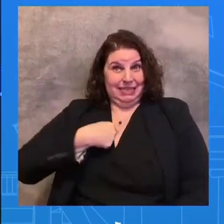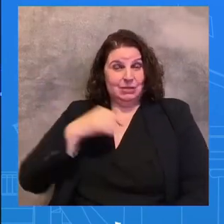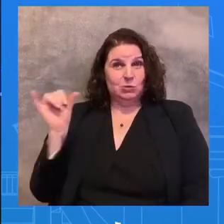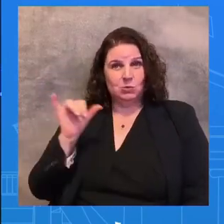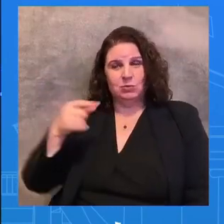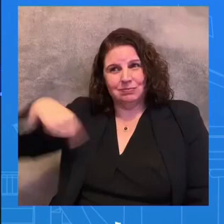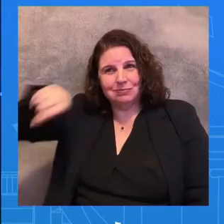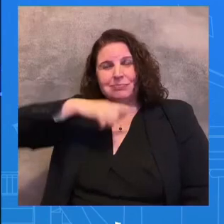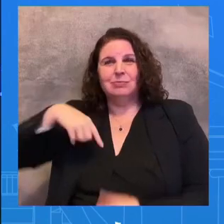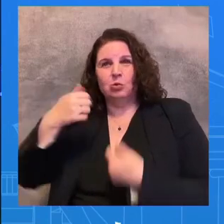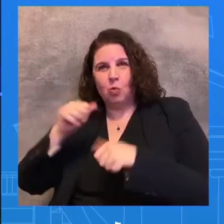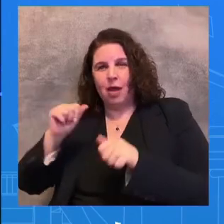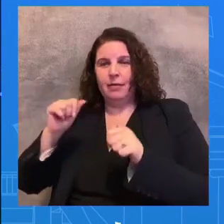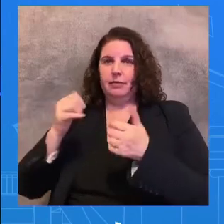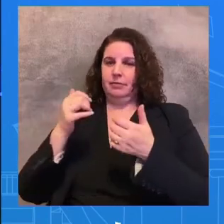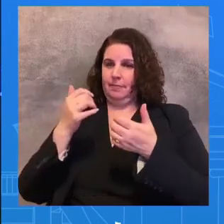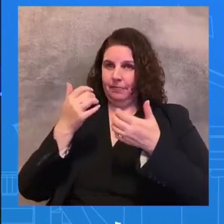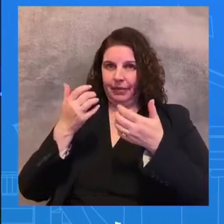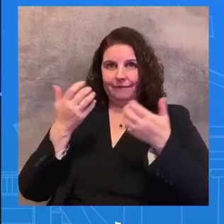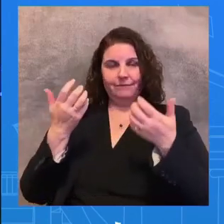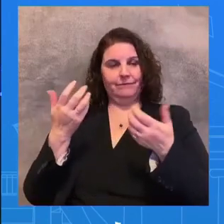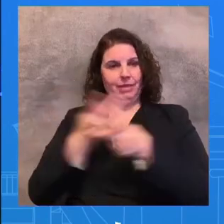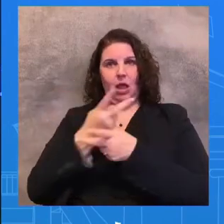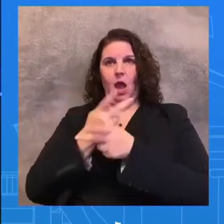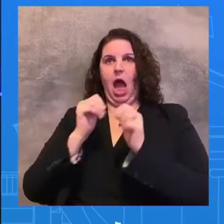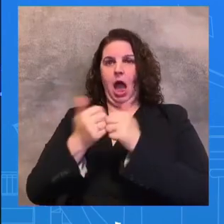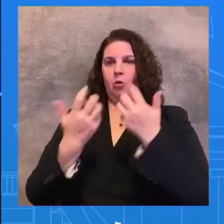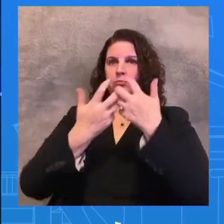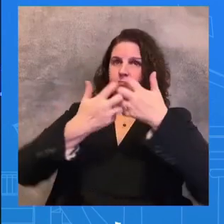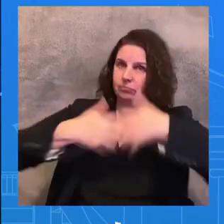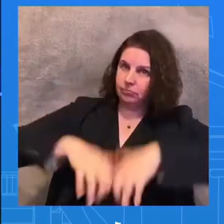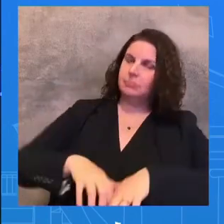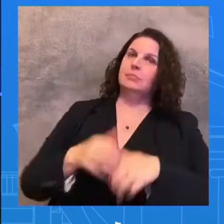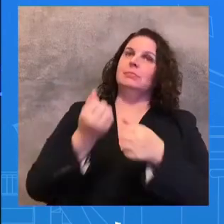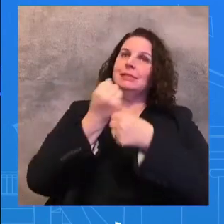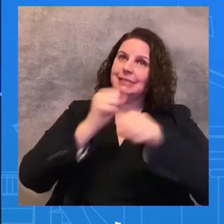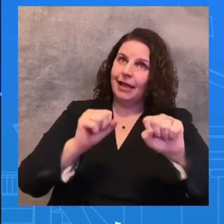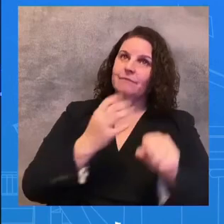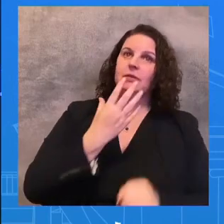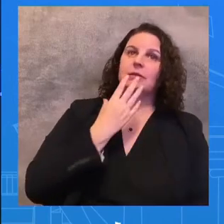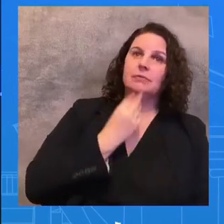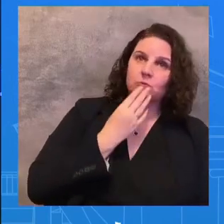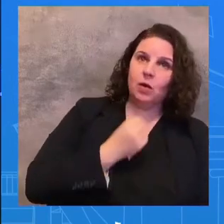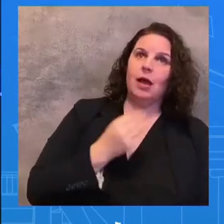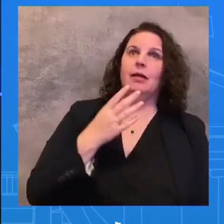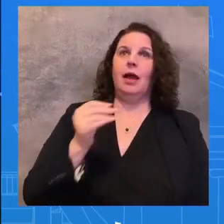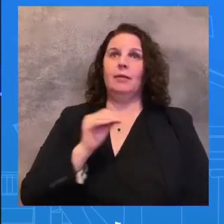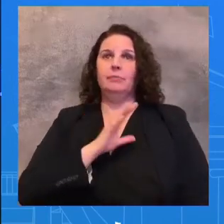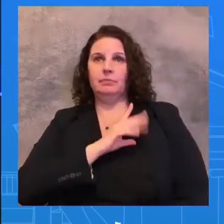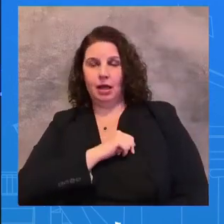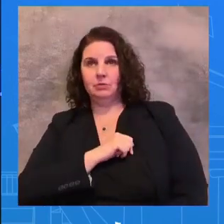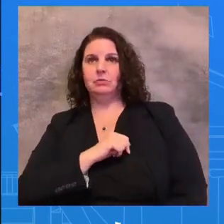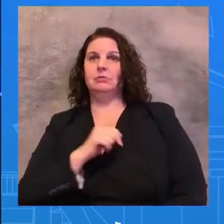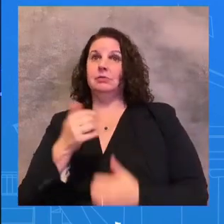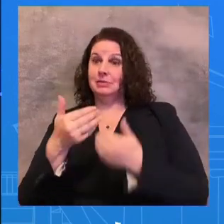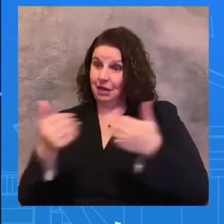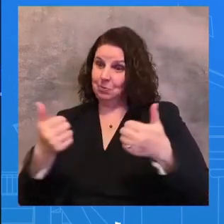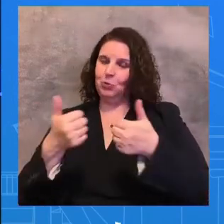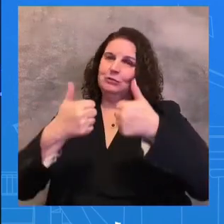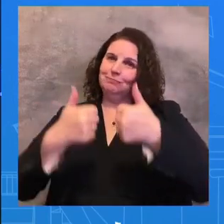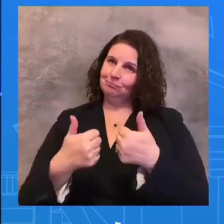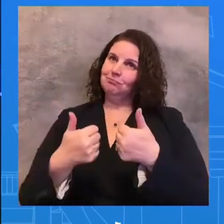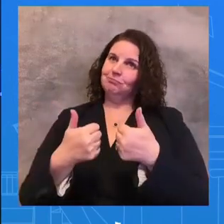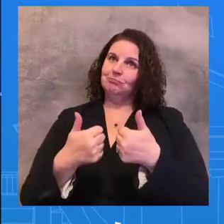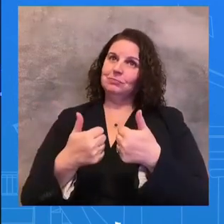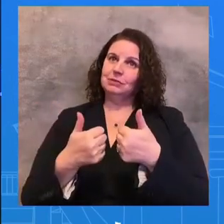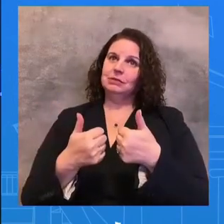solution, put all those pieces in place and show that for the long-term strength and vitality of the Jewish Democratic State of